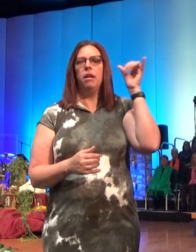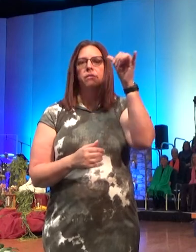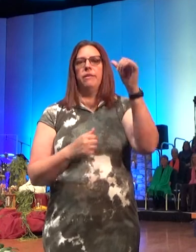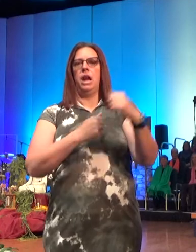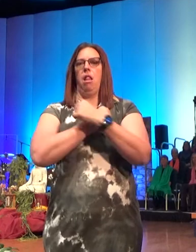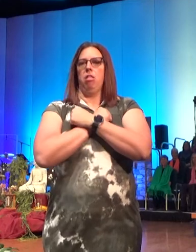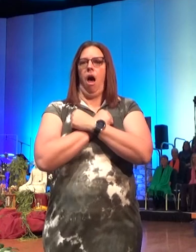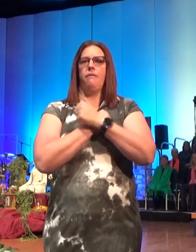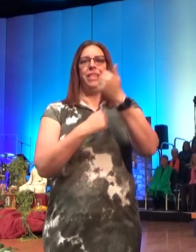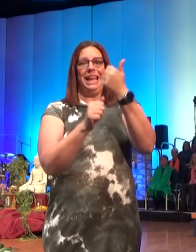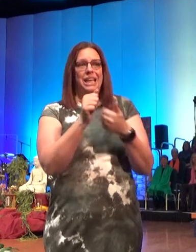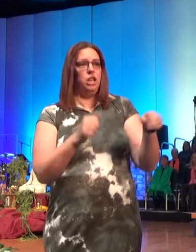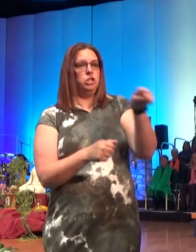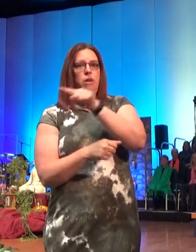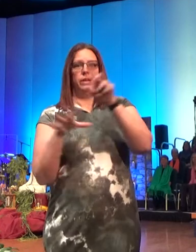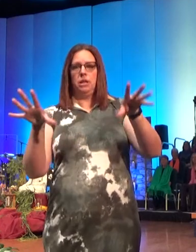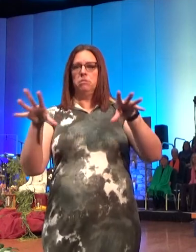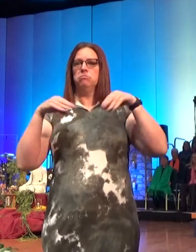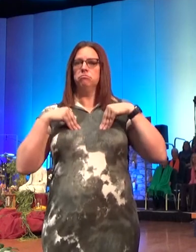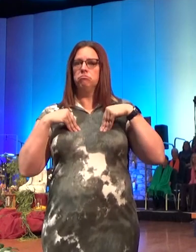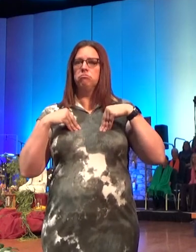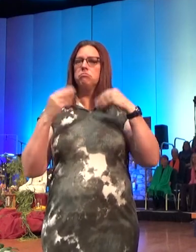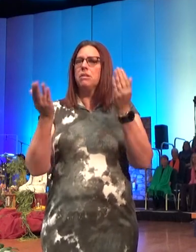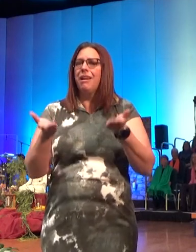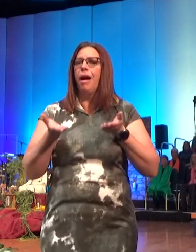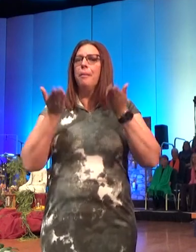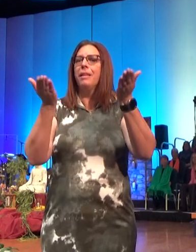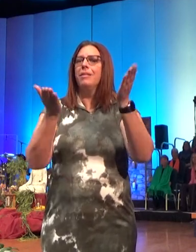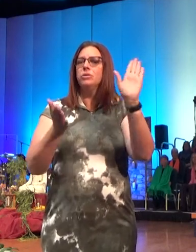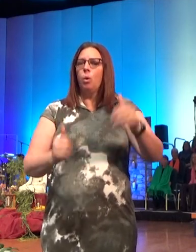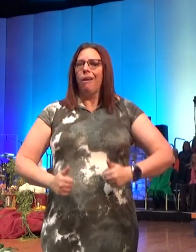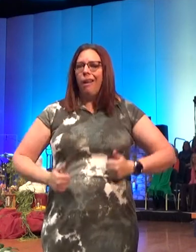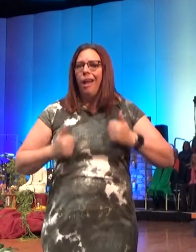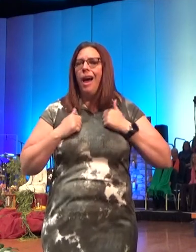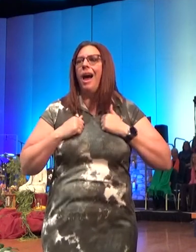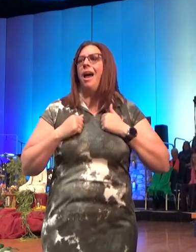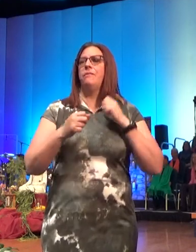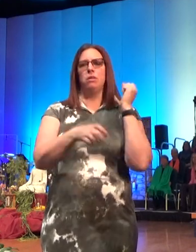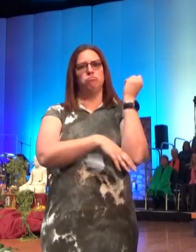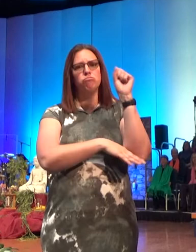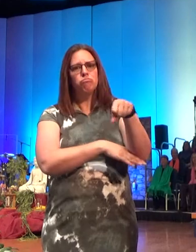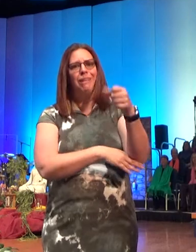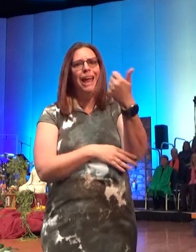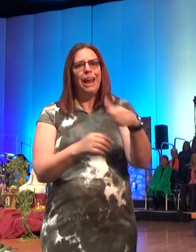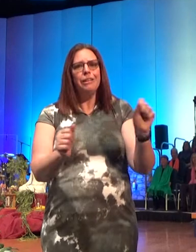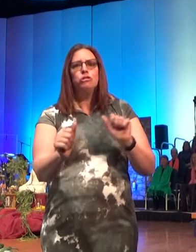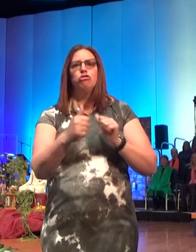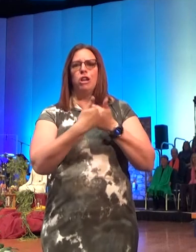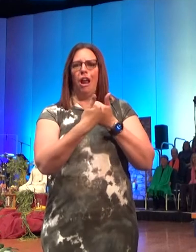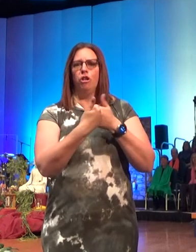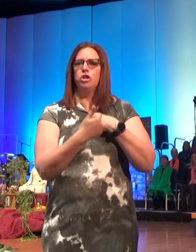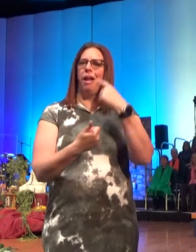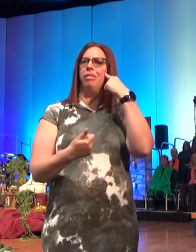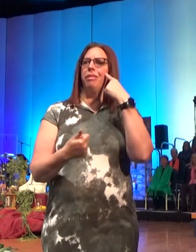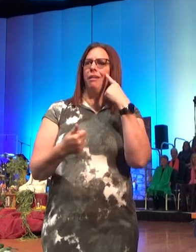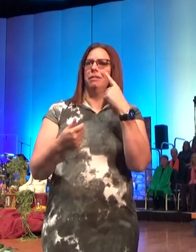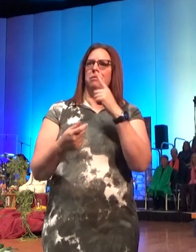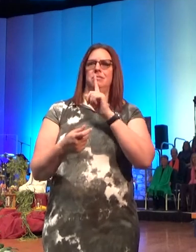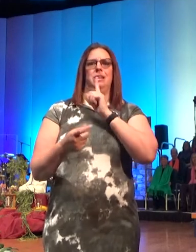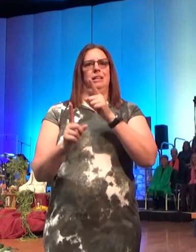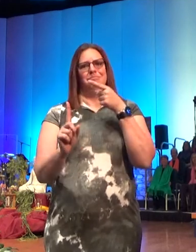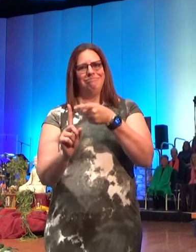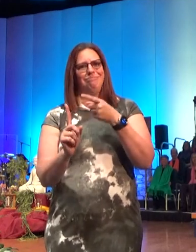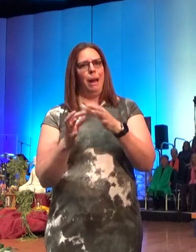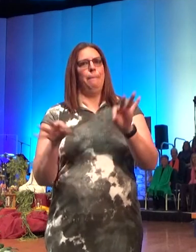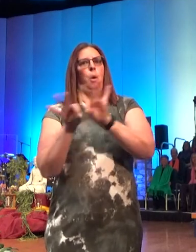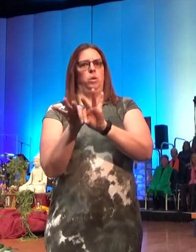can uplift our lives, that can help us overcome any challenge that may be around us. And I think it's particularly important to remember that, especially